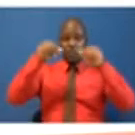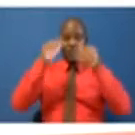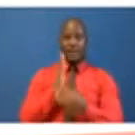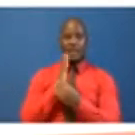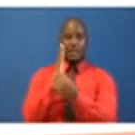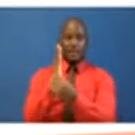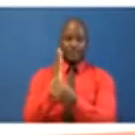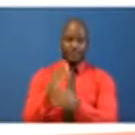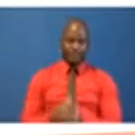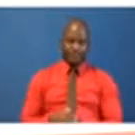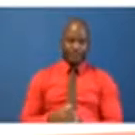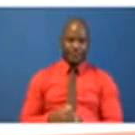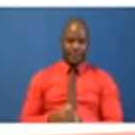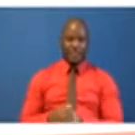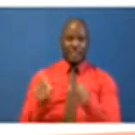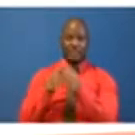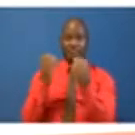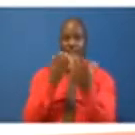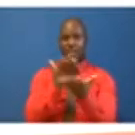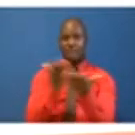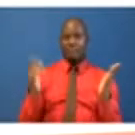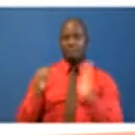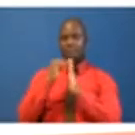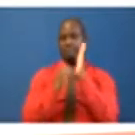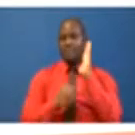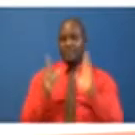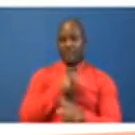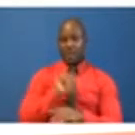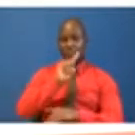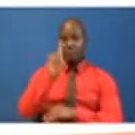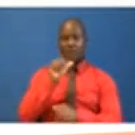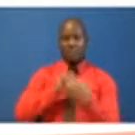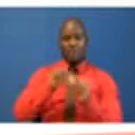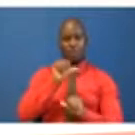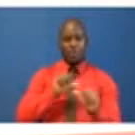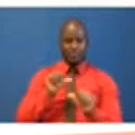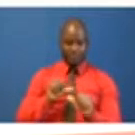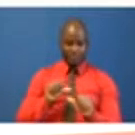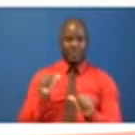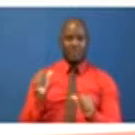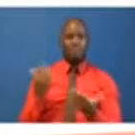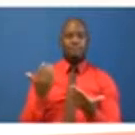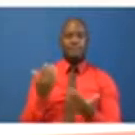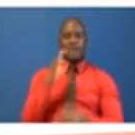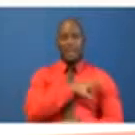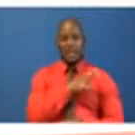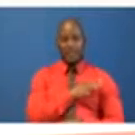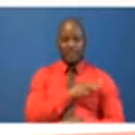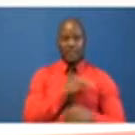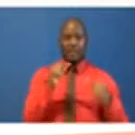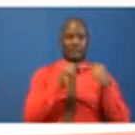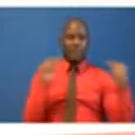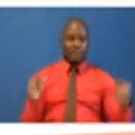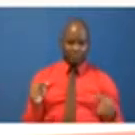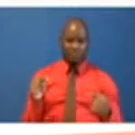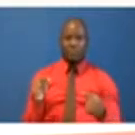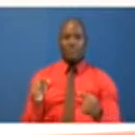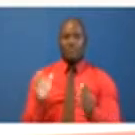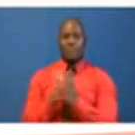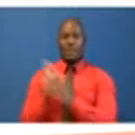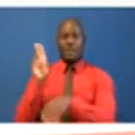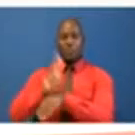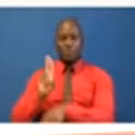leadership like many of us have pointed out the question about income versus date and